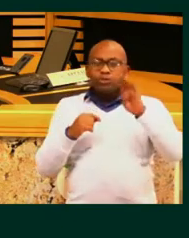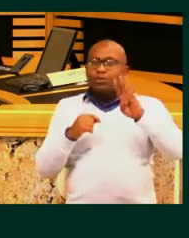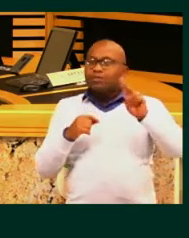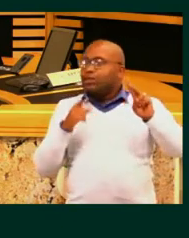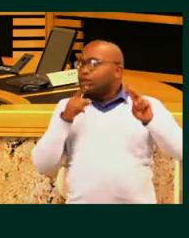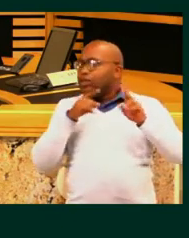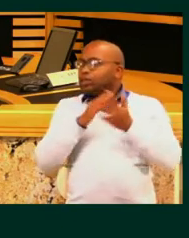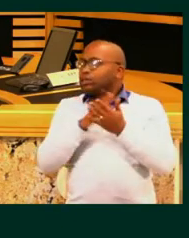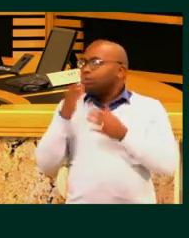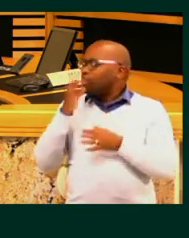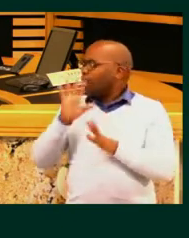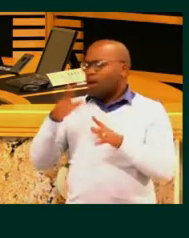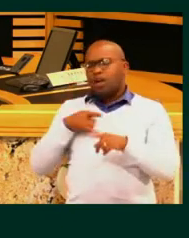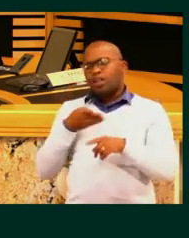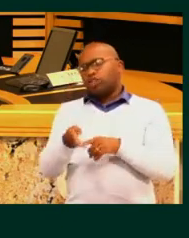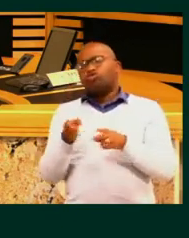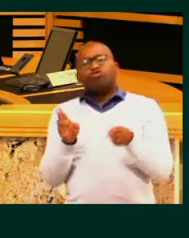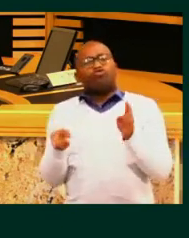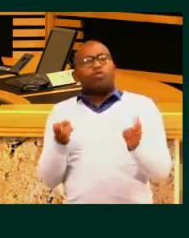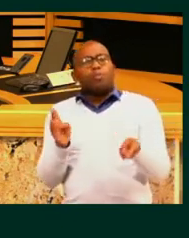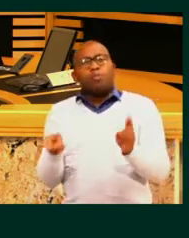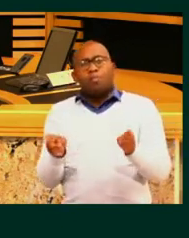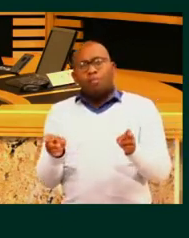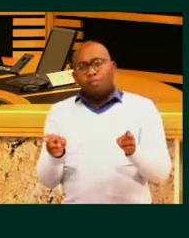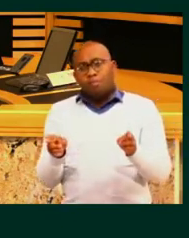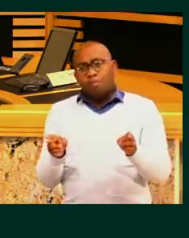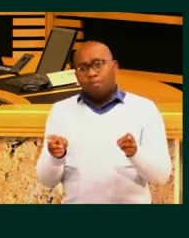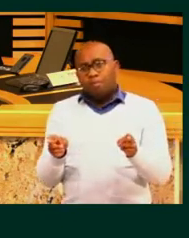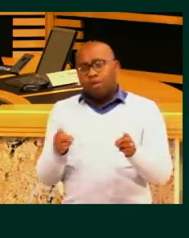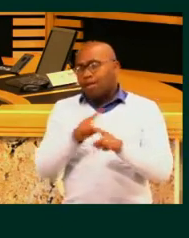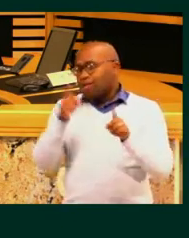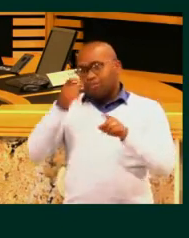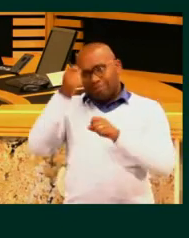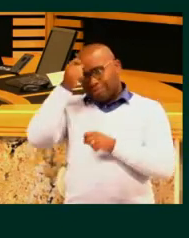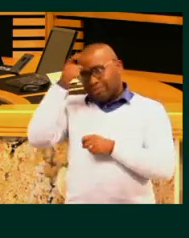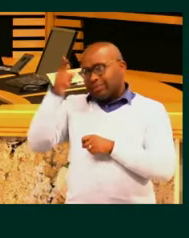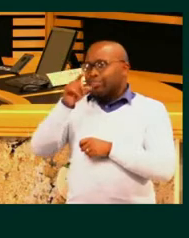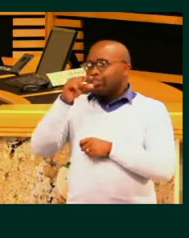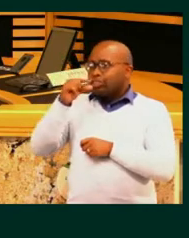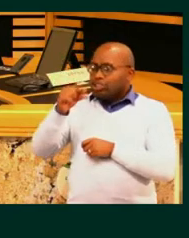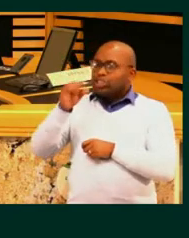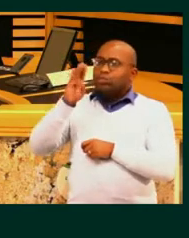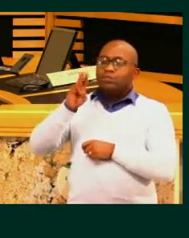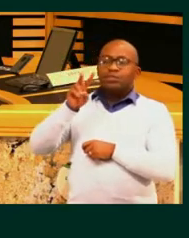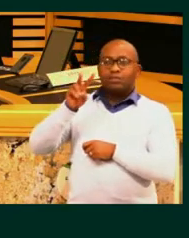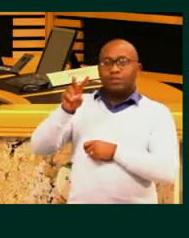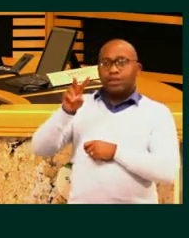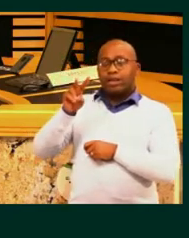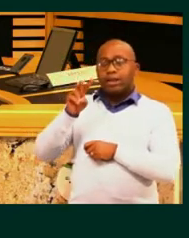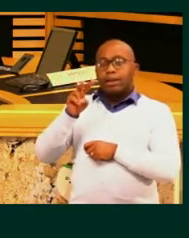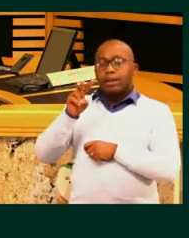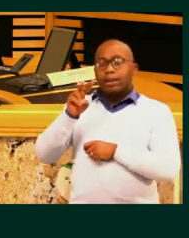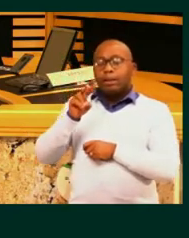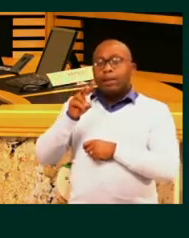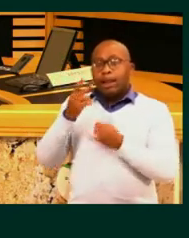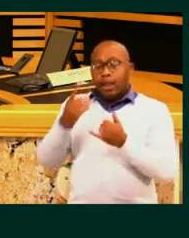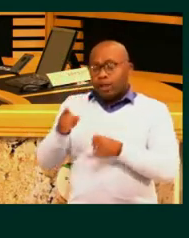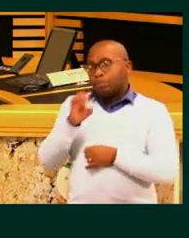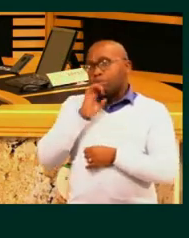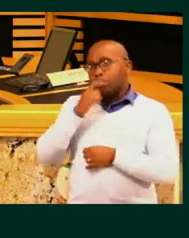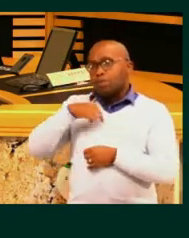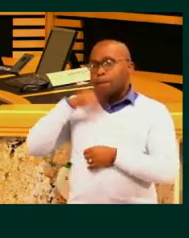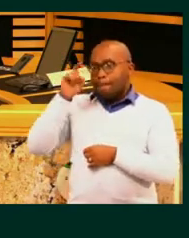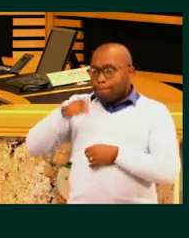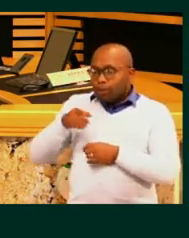we used to do it is the understanding of the gbv it means education training is needed in those areas a